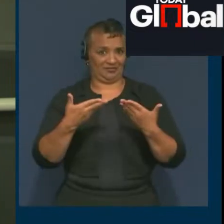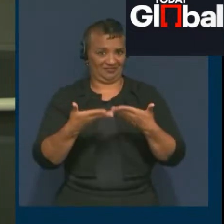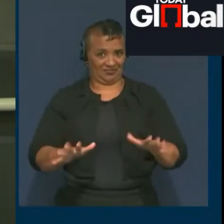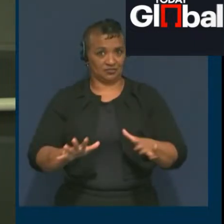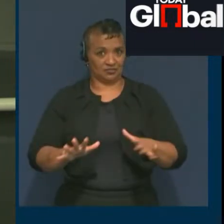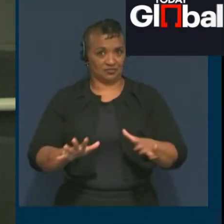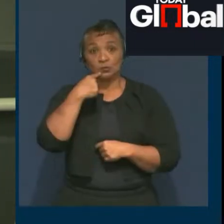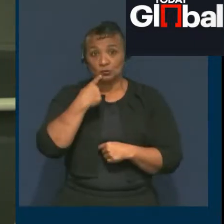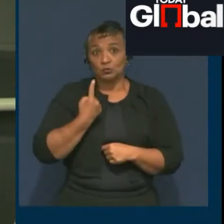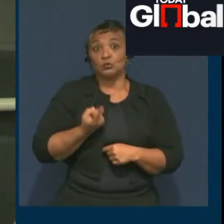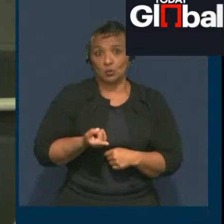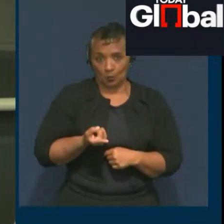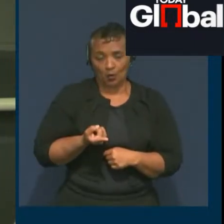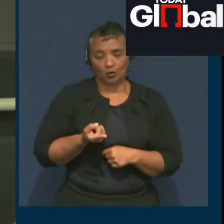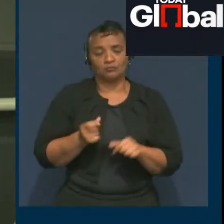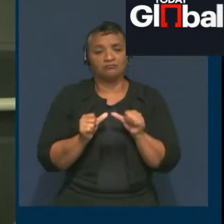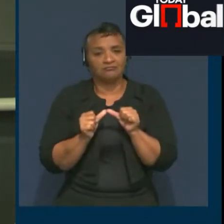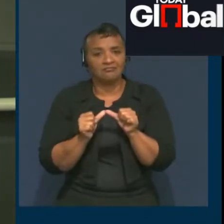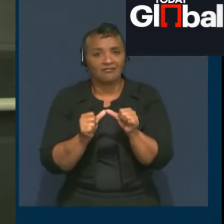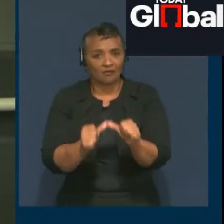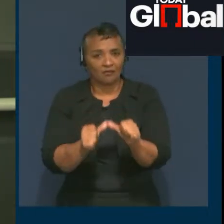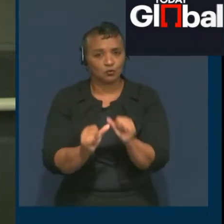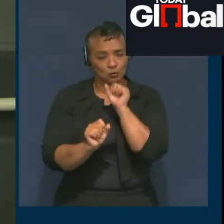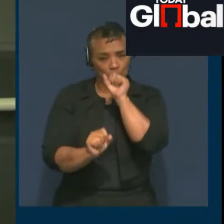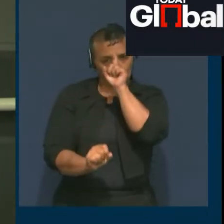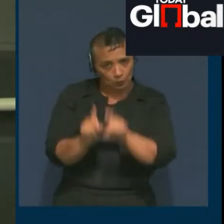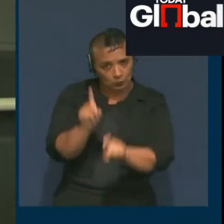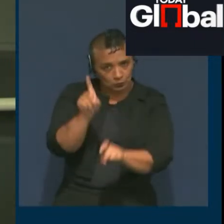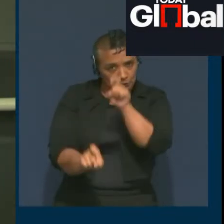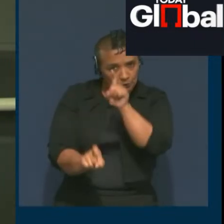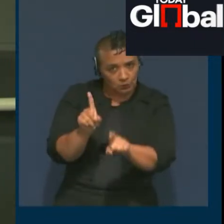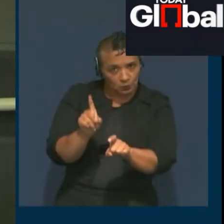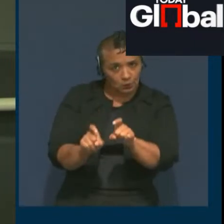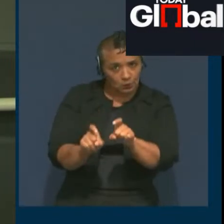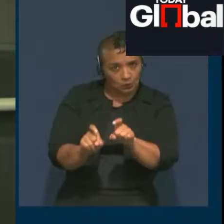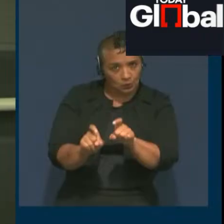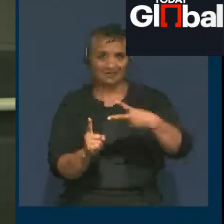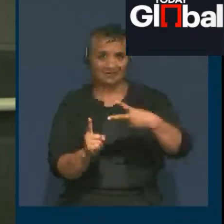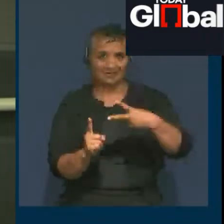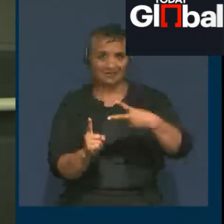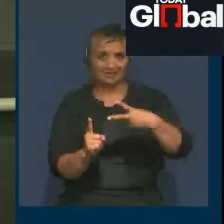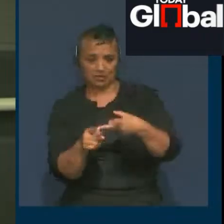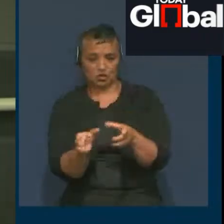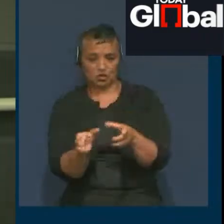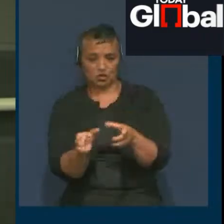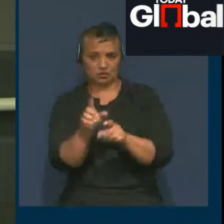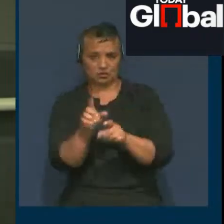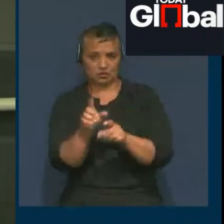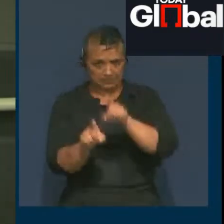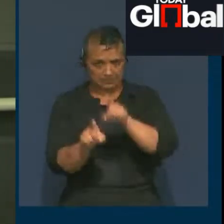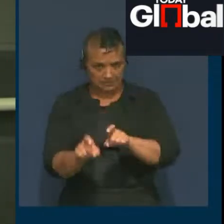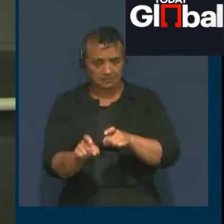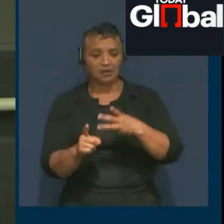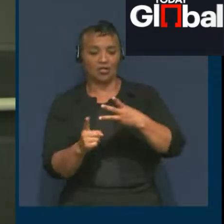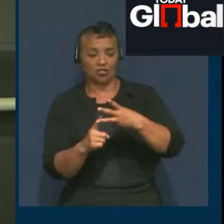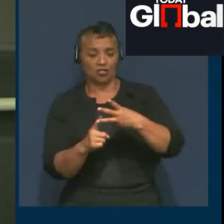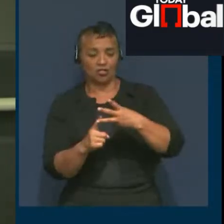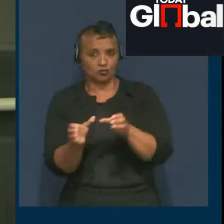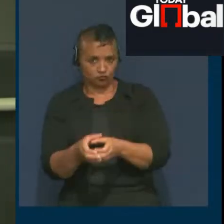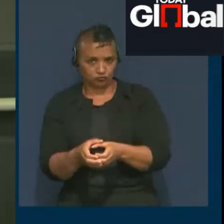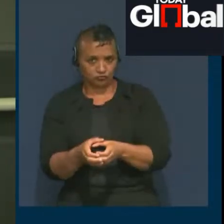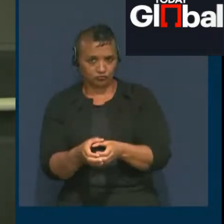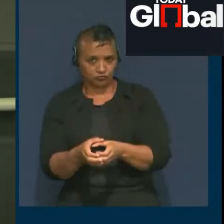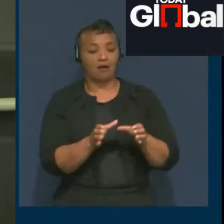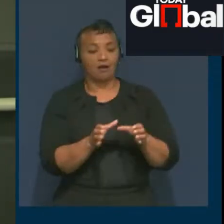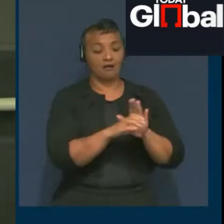will continue with the round of back-to-back questions for the second cluster and third cluster, Article